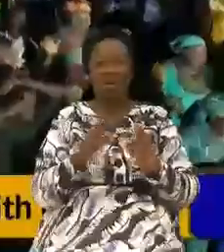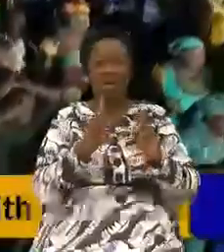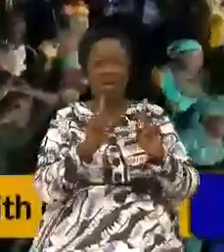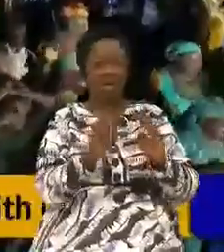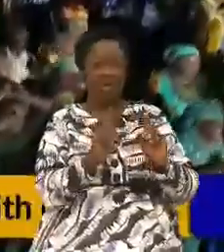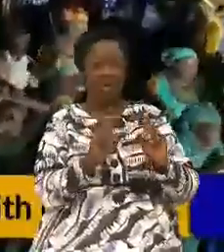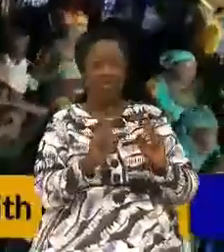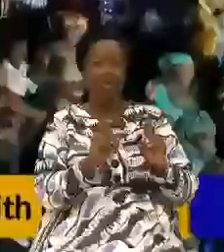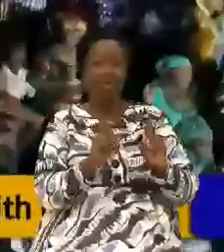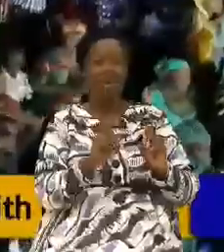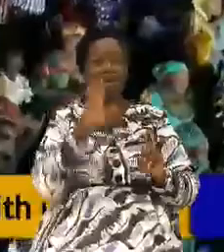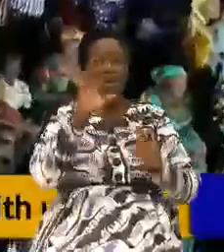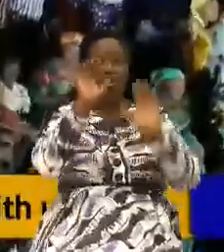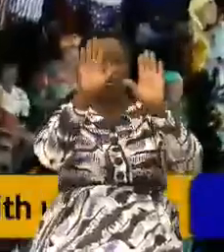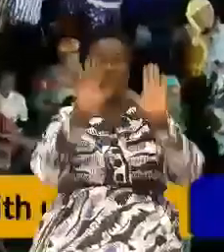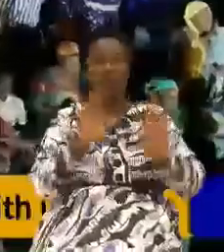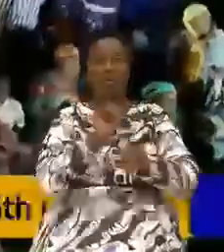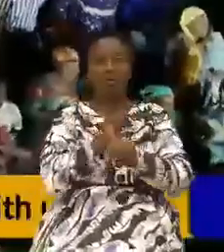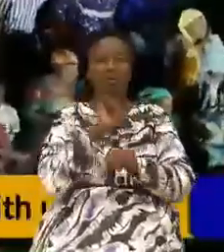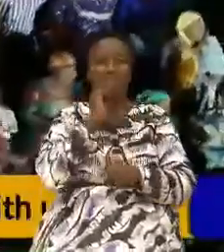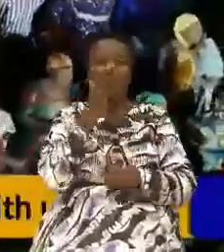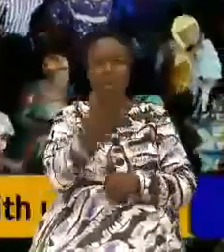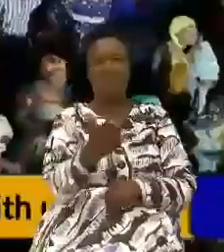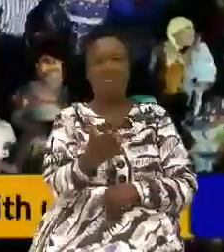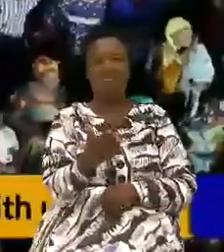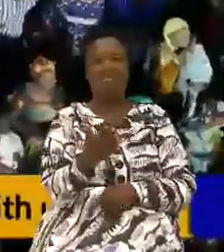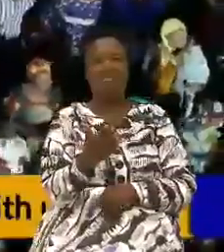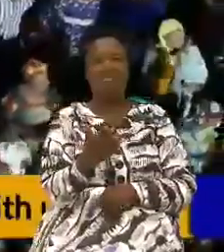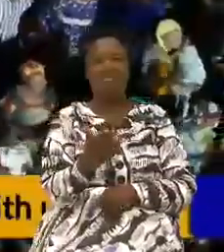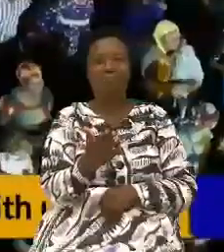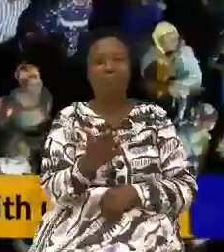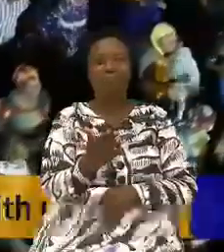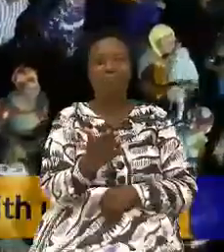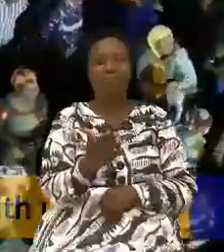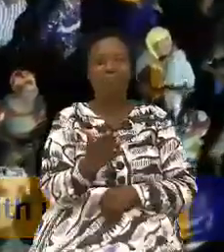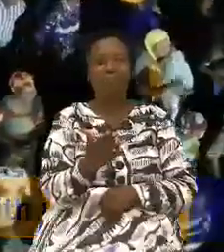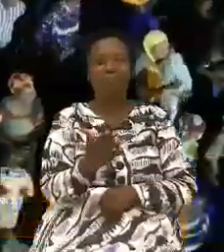miracle is right there.